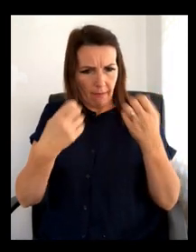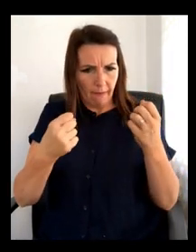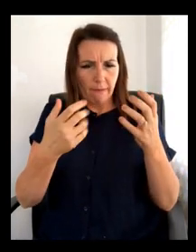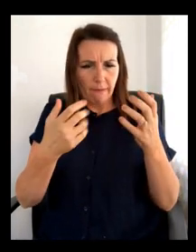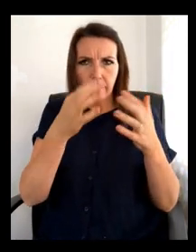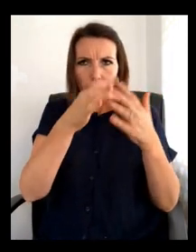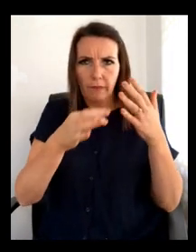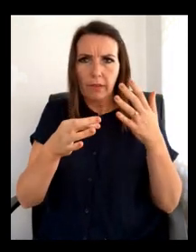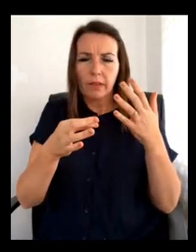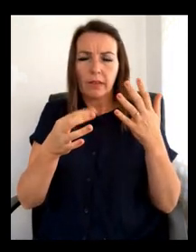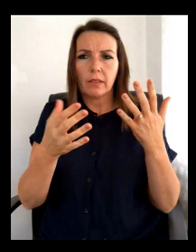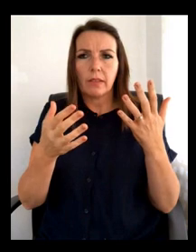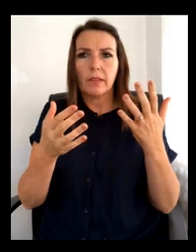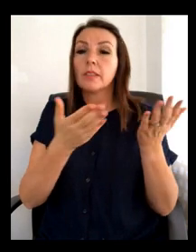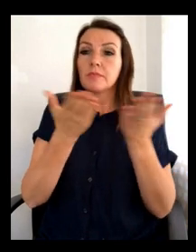Rucera.